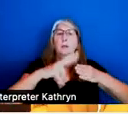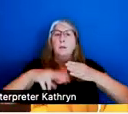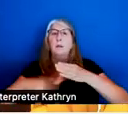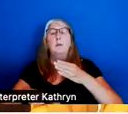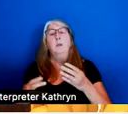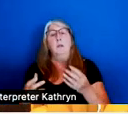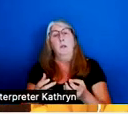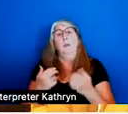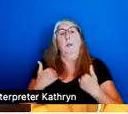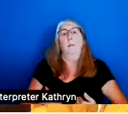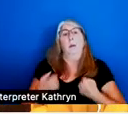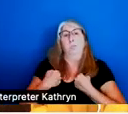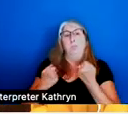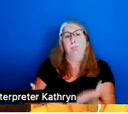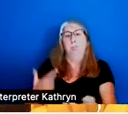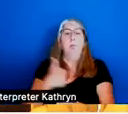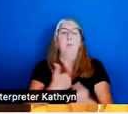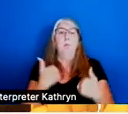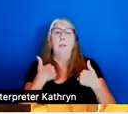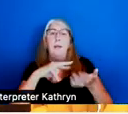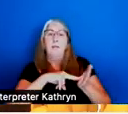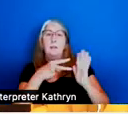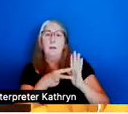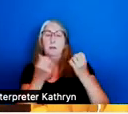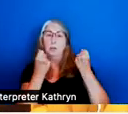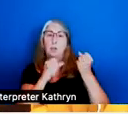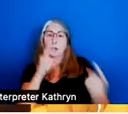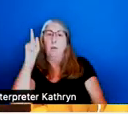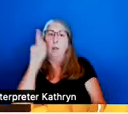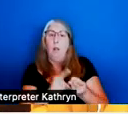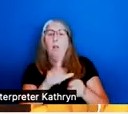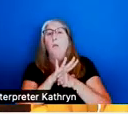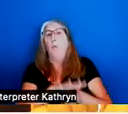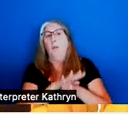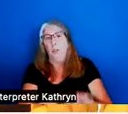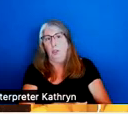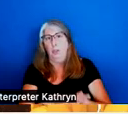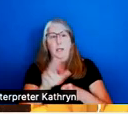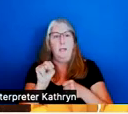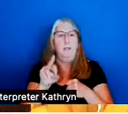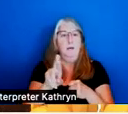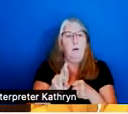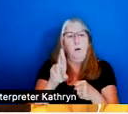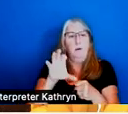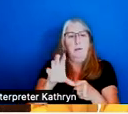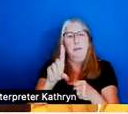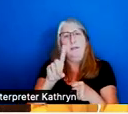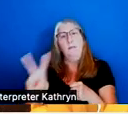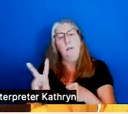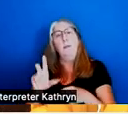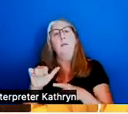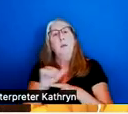bodies. We have deliberately tried to counter that pressure at NRCDV by practicing